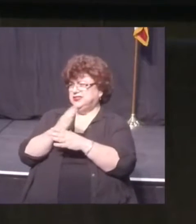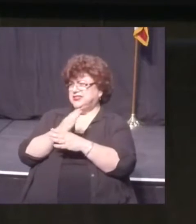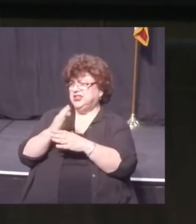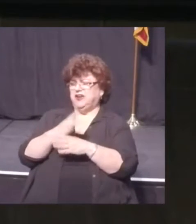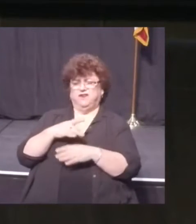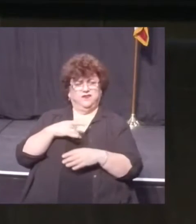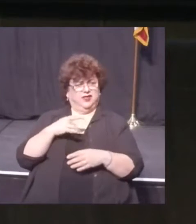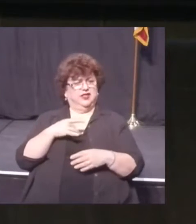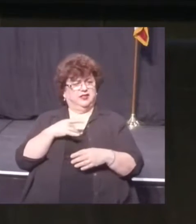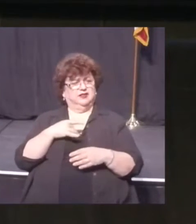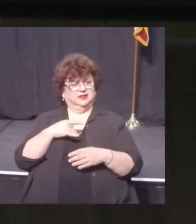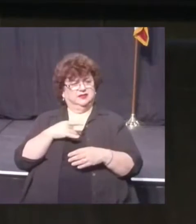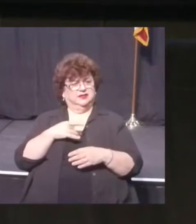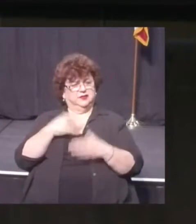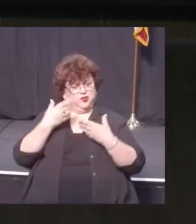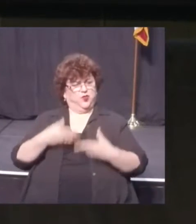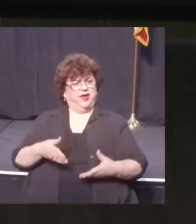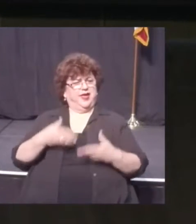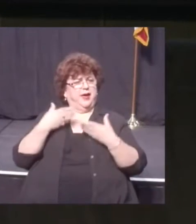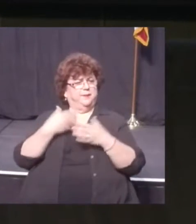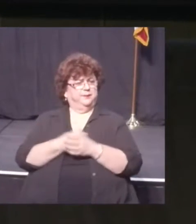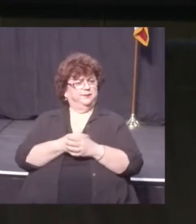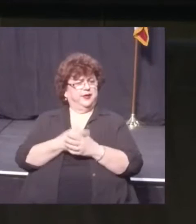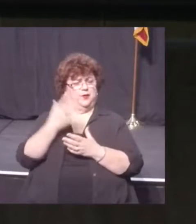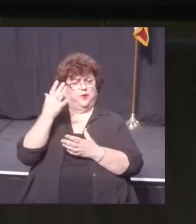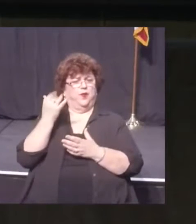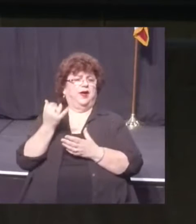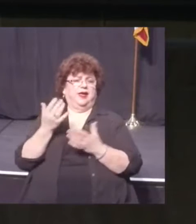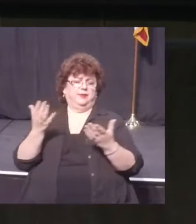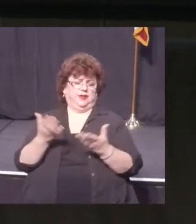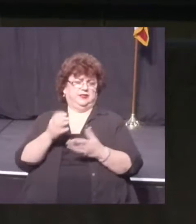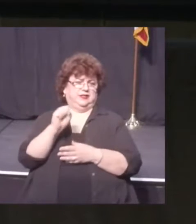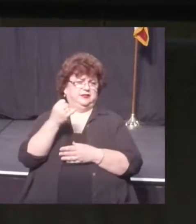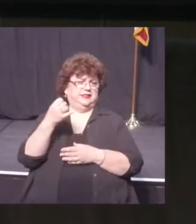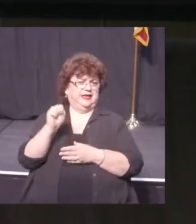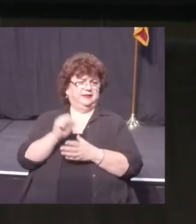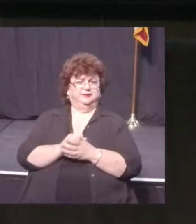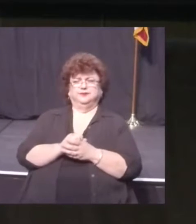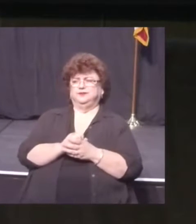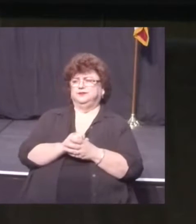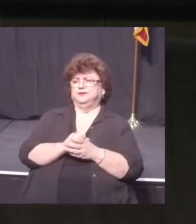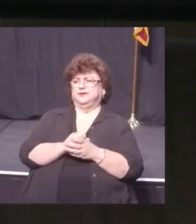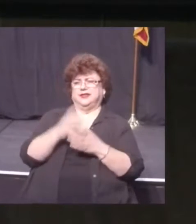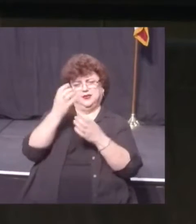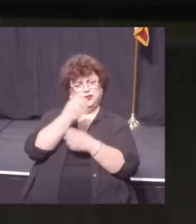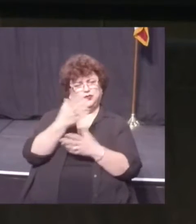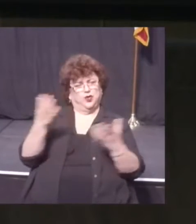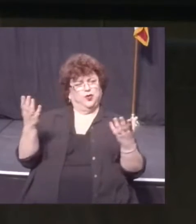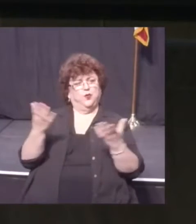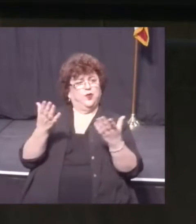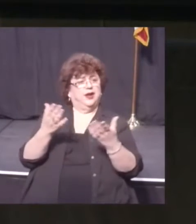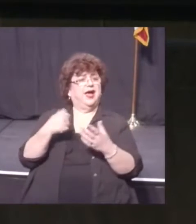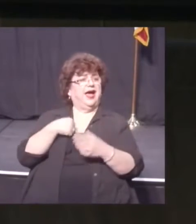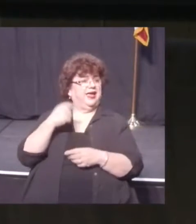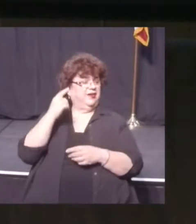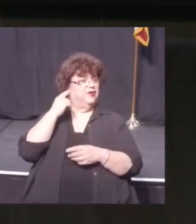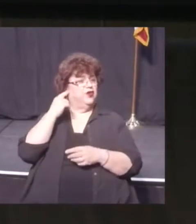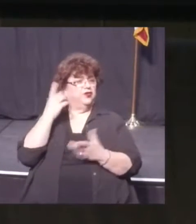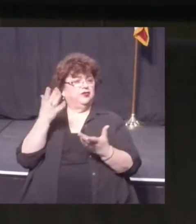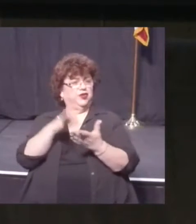sense of who I am and what led me to San Jose State University, let you know what I've heard in my